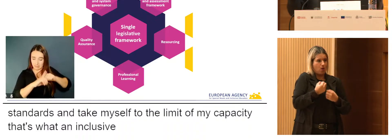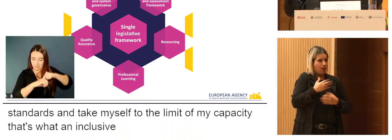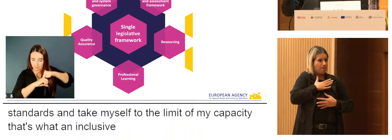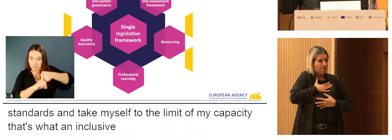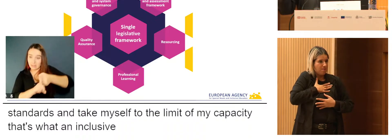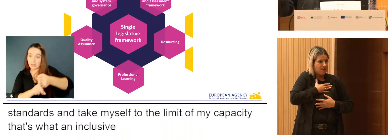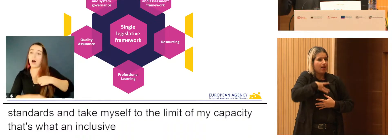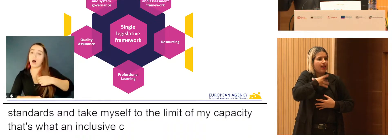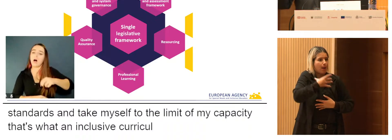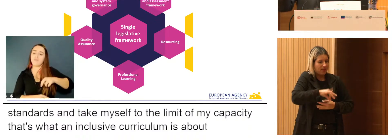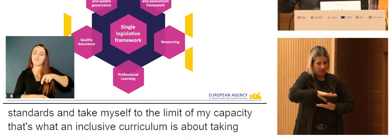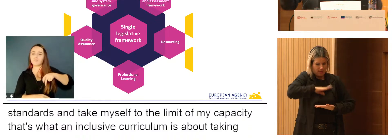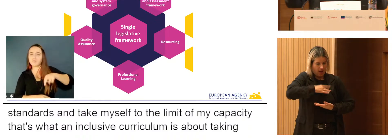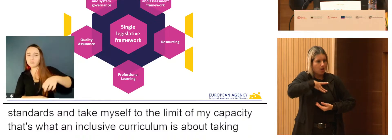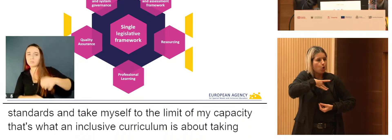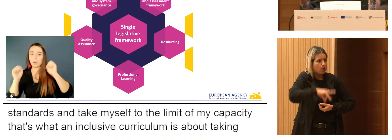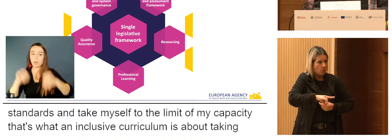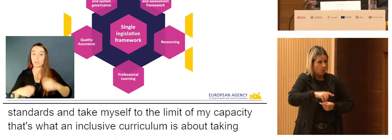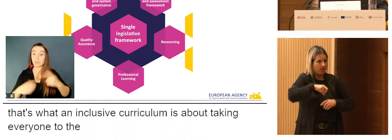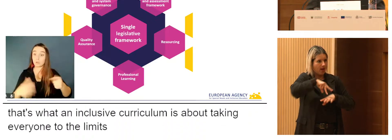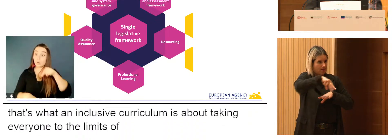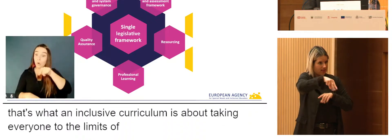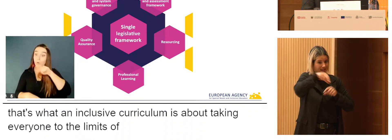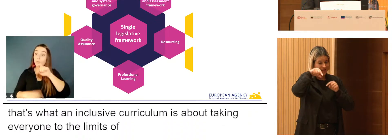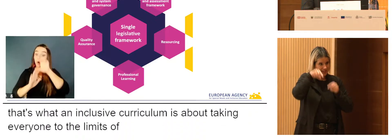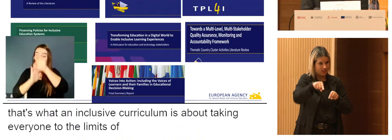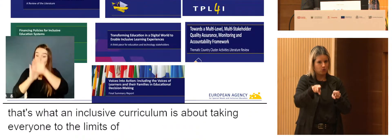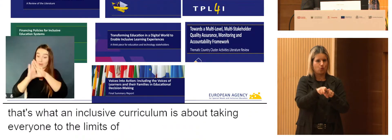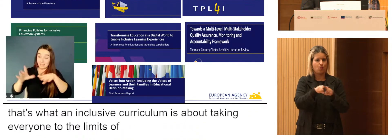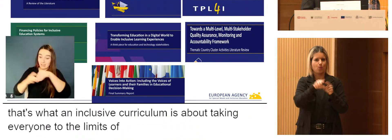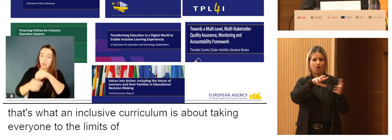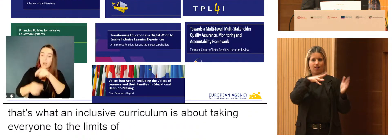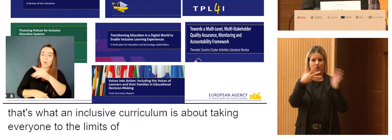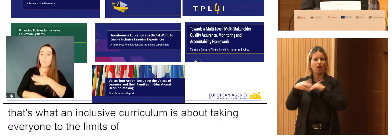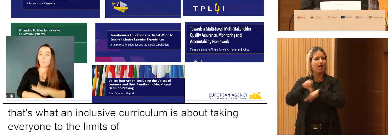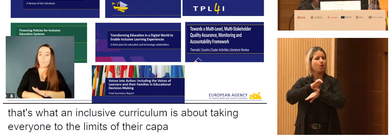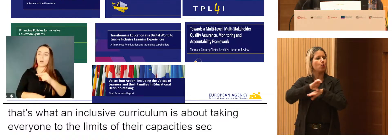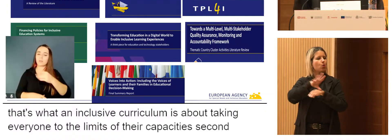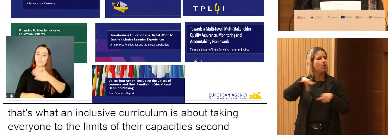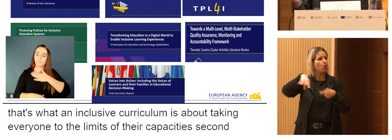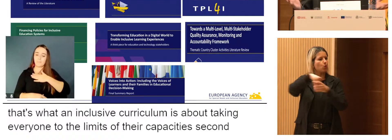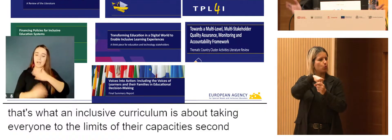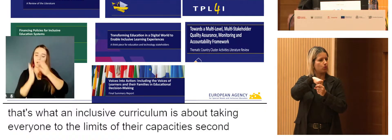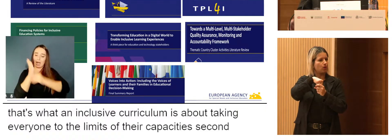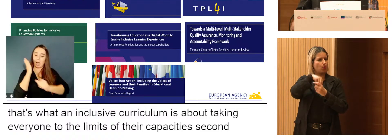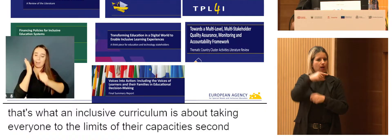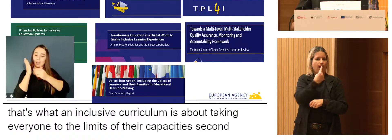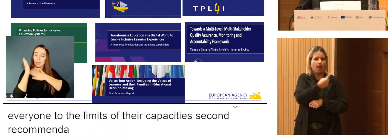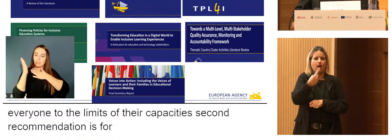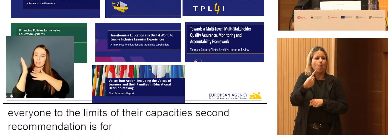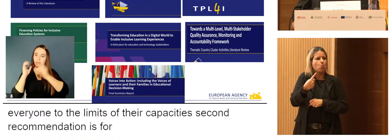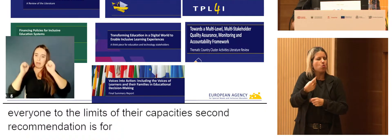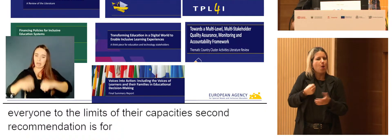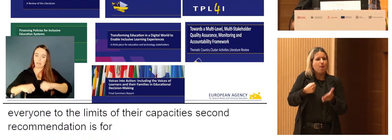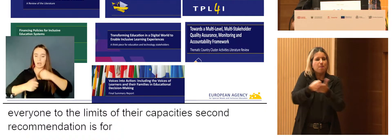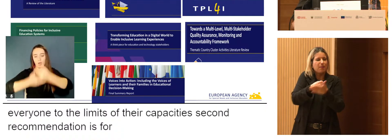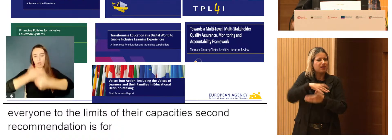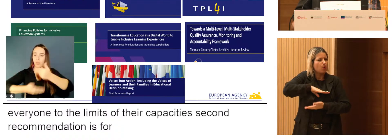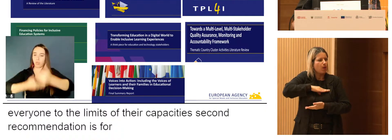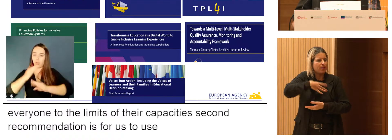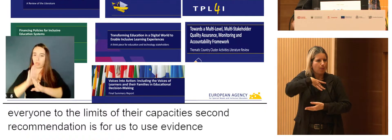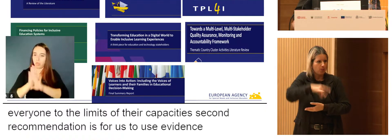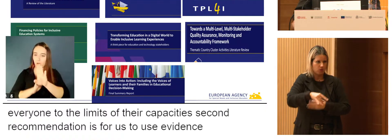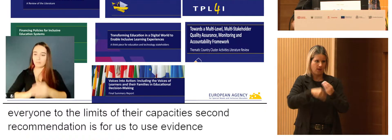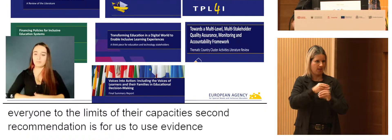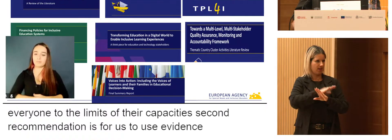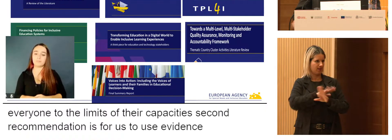about, taking everyone to the limits of their capacities. Second recommendation is for us to use evidence,